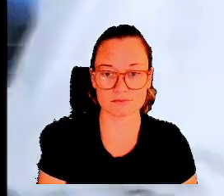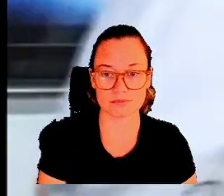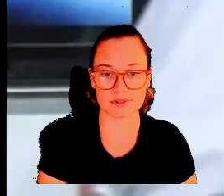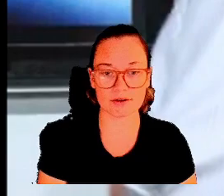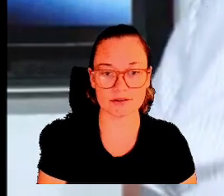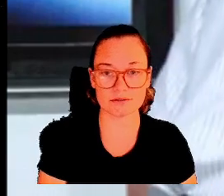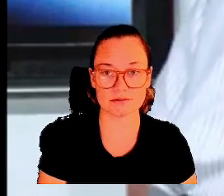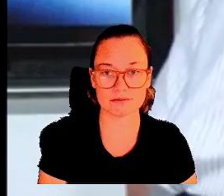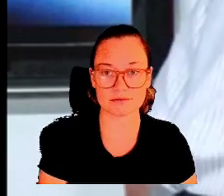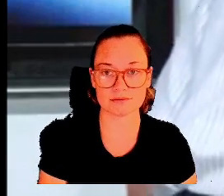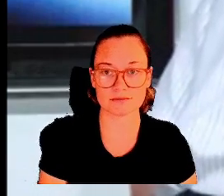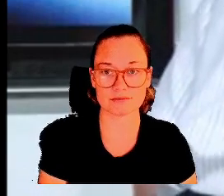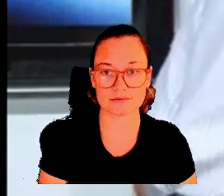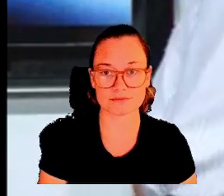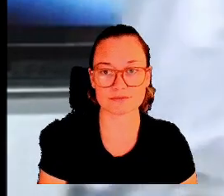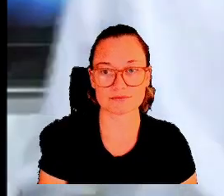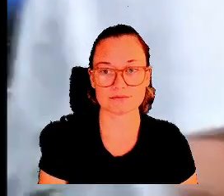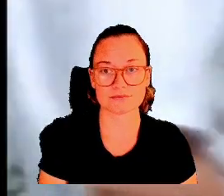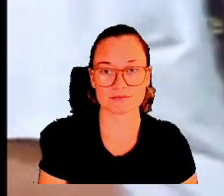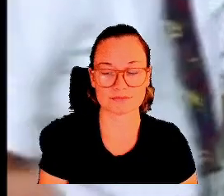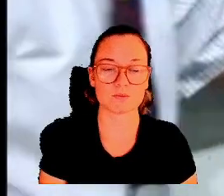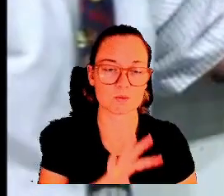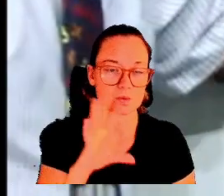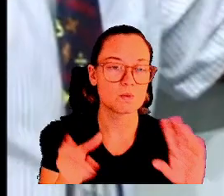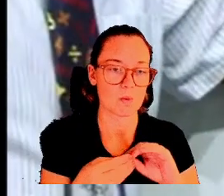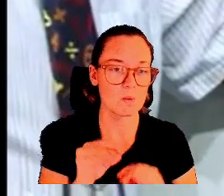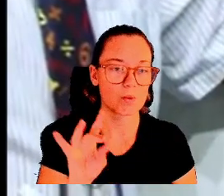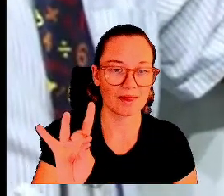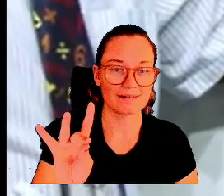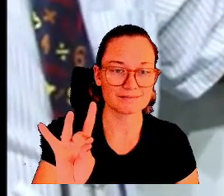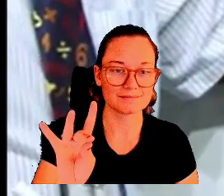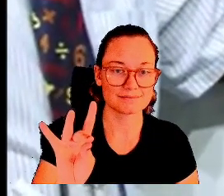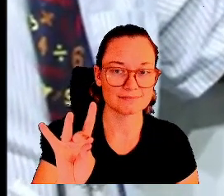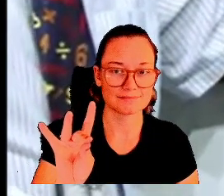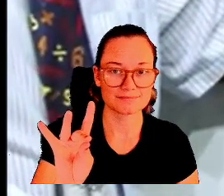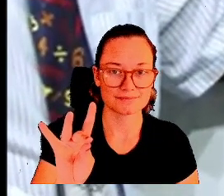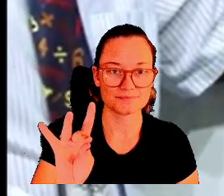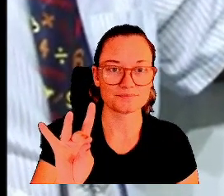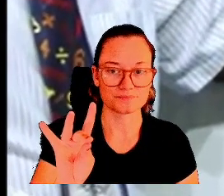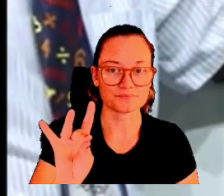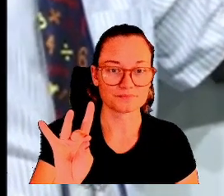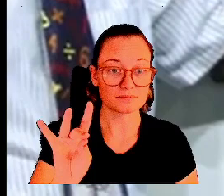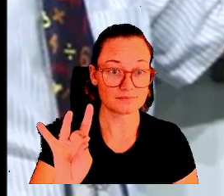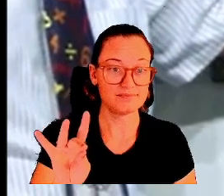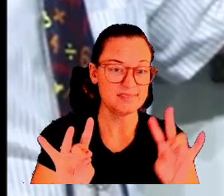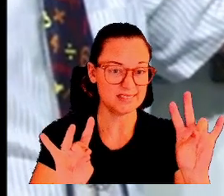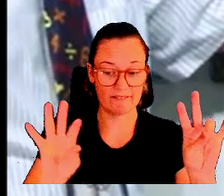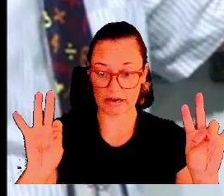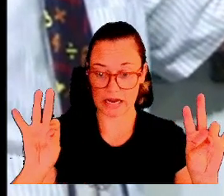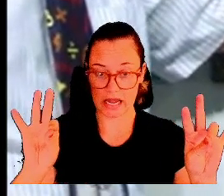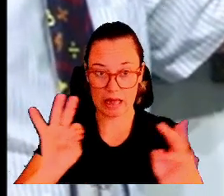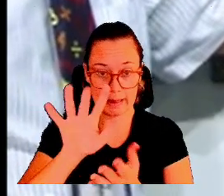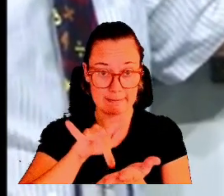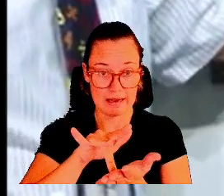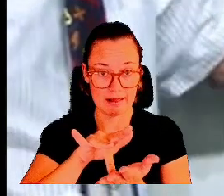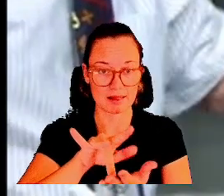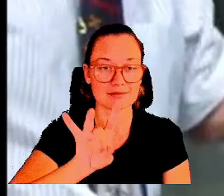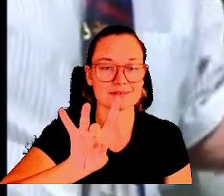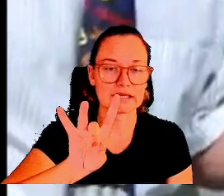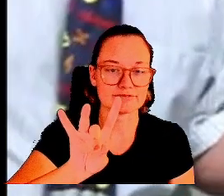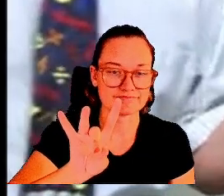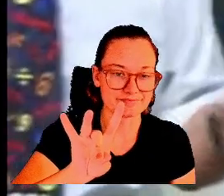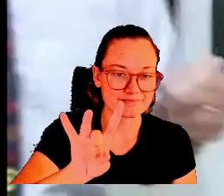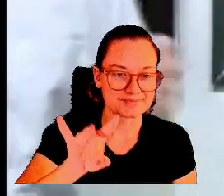16, and 16 divided by 2 is 8. Makes sense that 8 would be right in between 7 and 9.